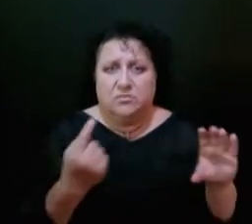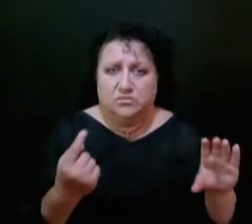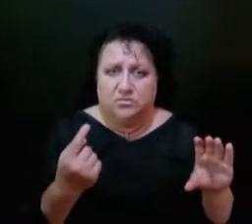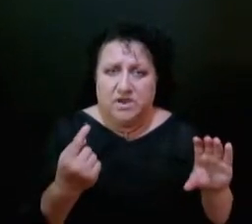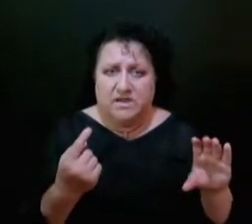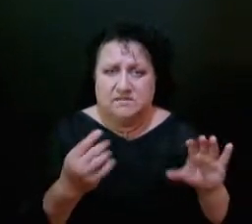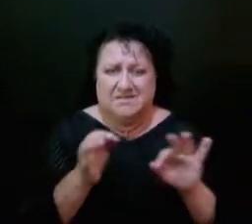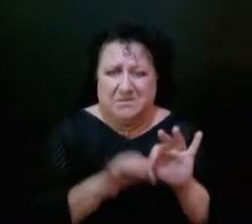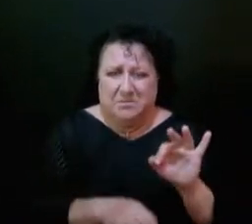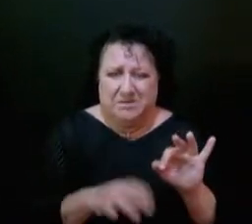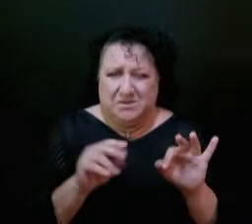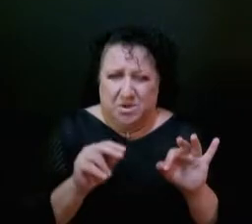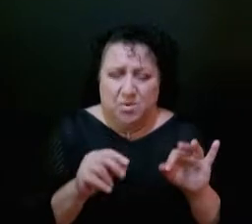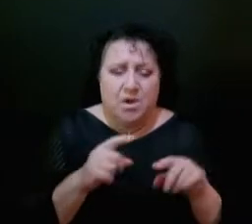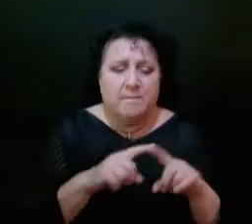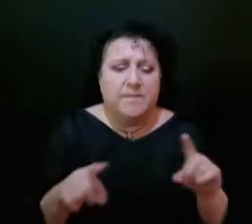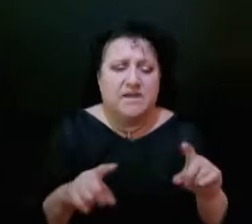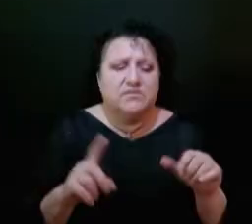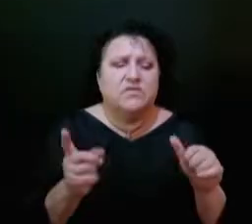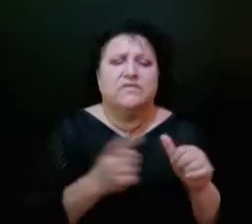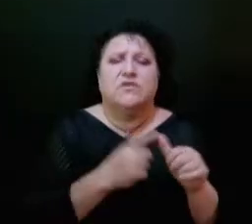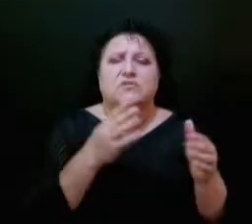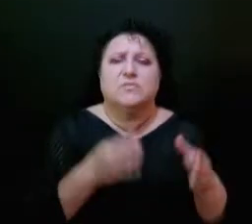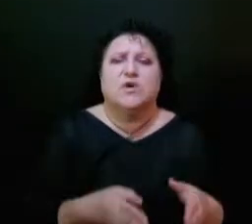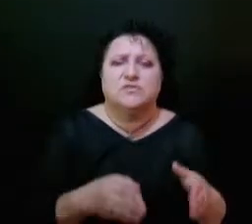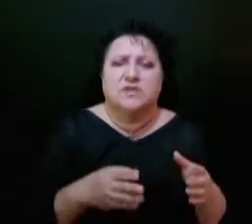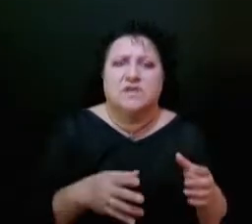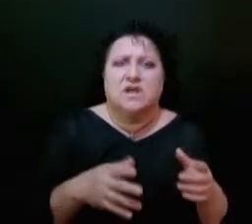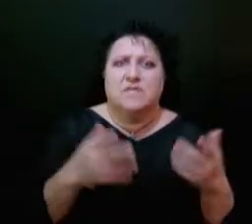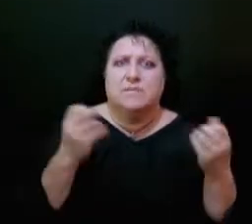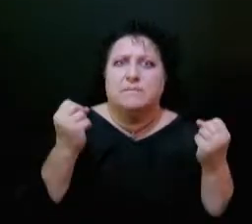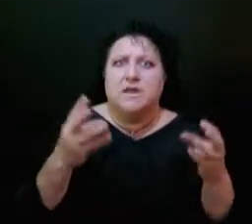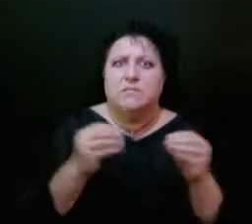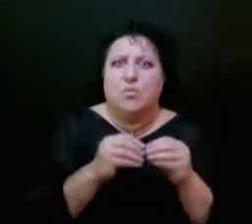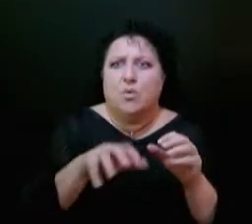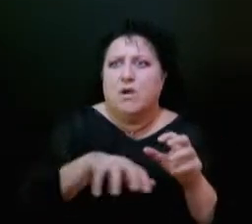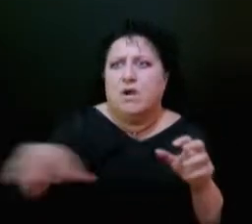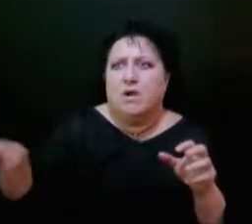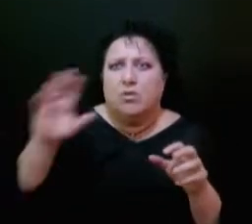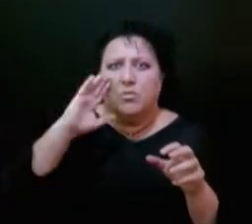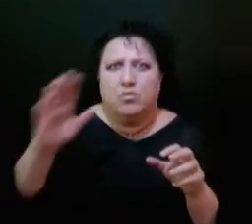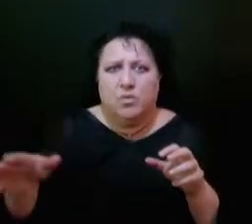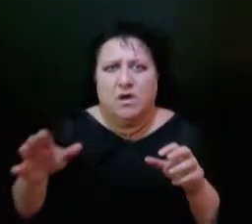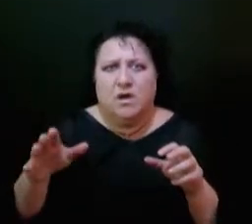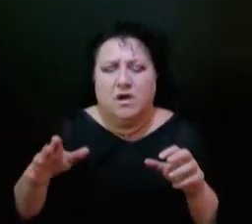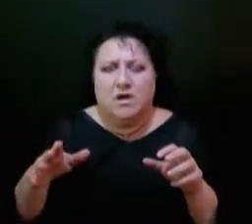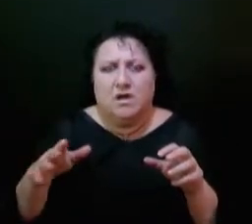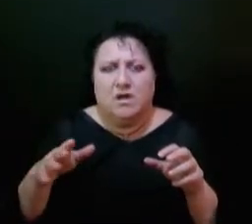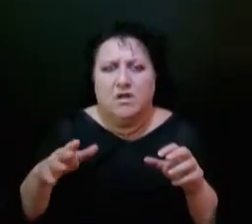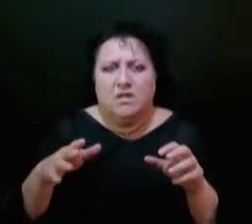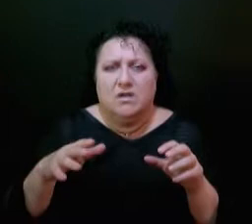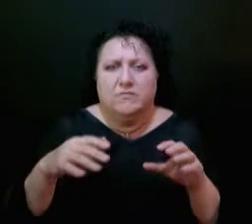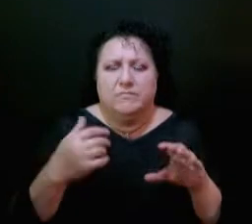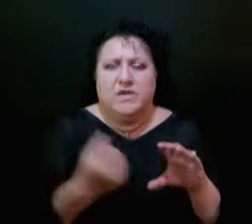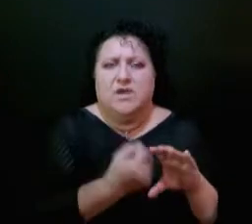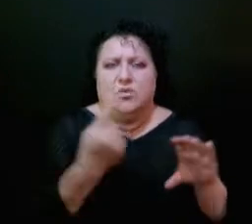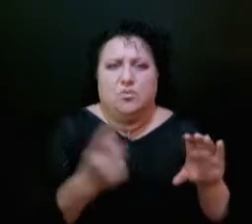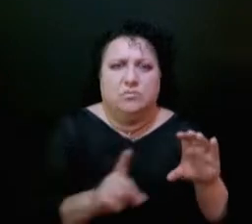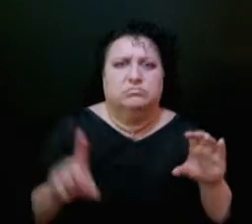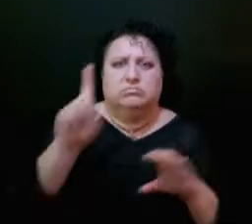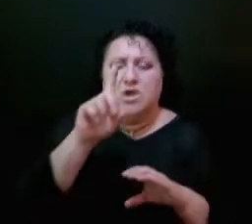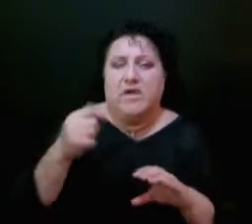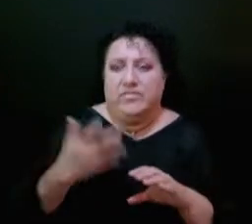will be raised from the dead. So Jesus' resurrection is not an isolated event. What has happened for Jesus will also happen for